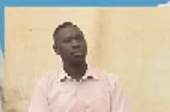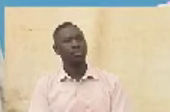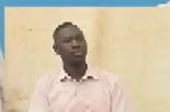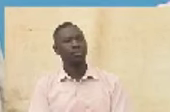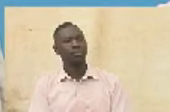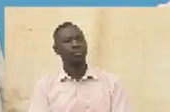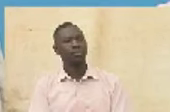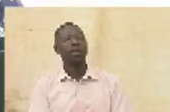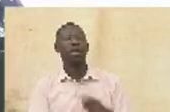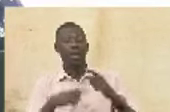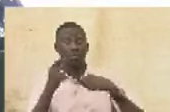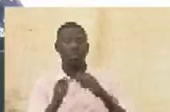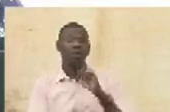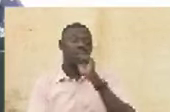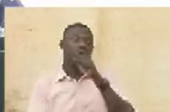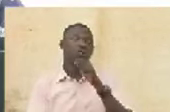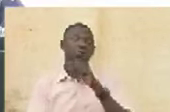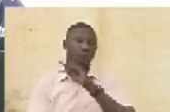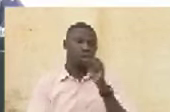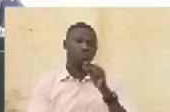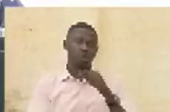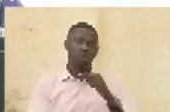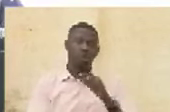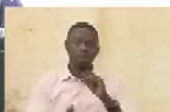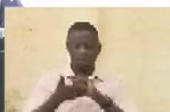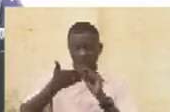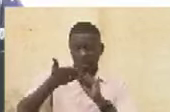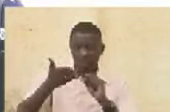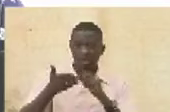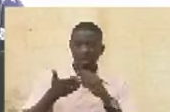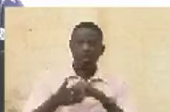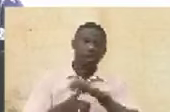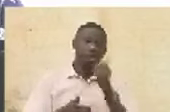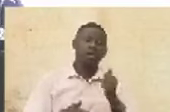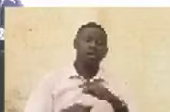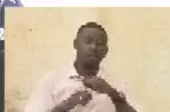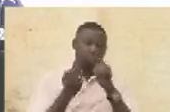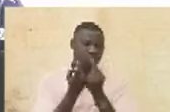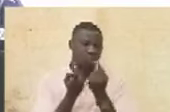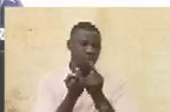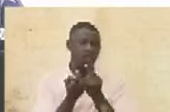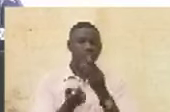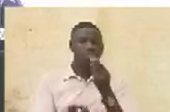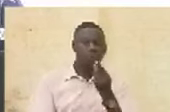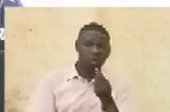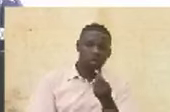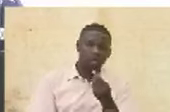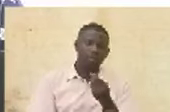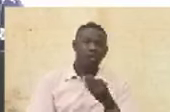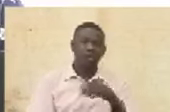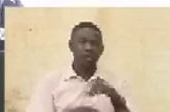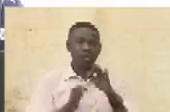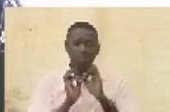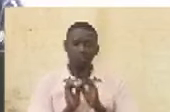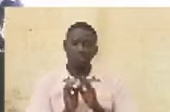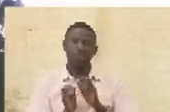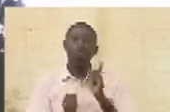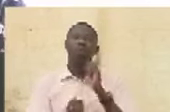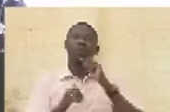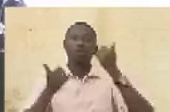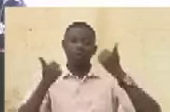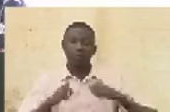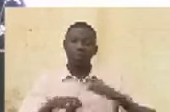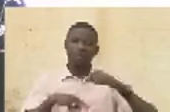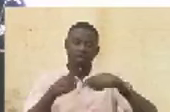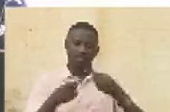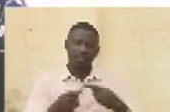And after your names were taken, Bri, and your belongings and money were also taken, what happened? Bri